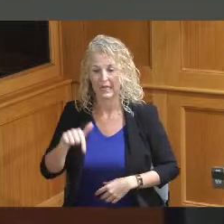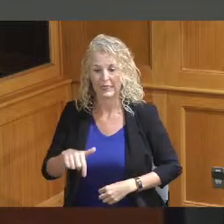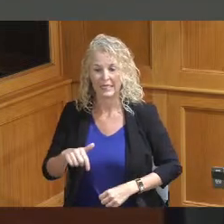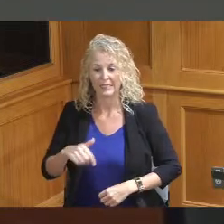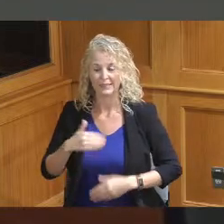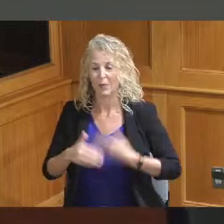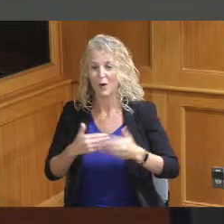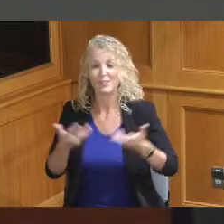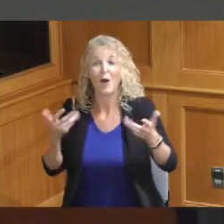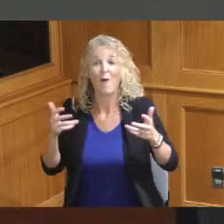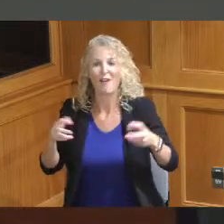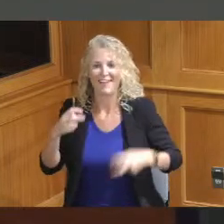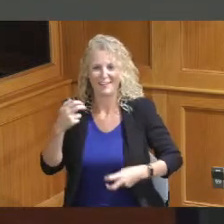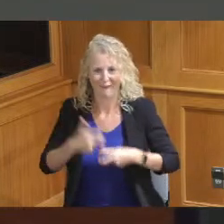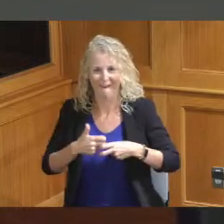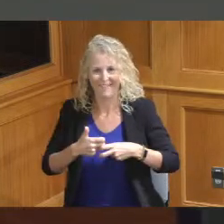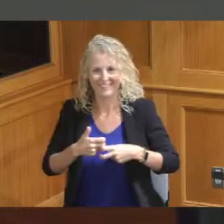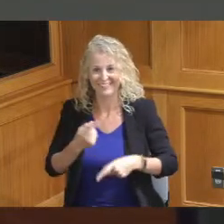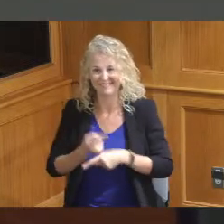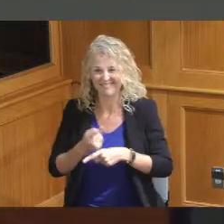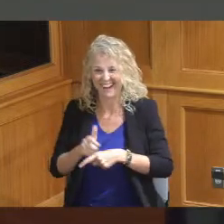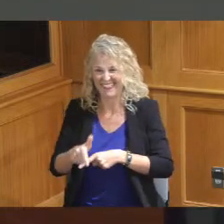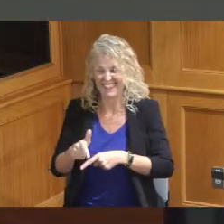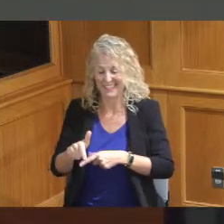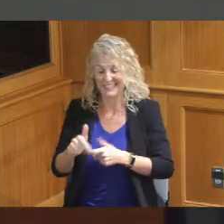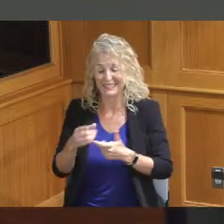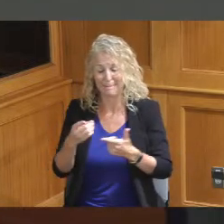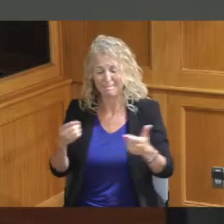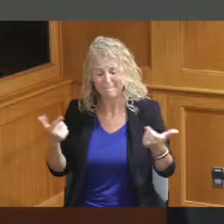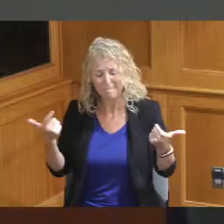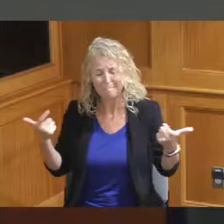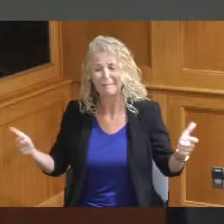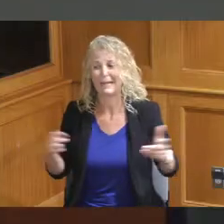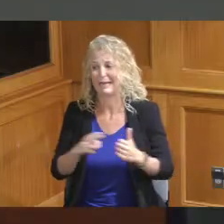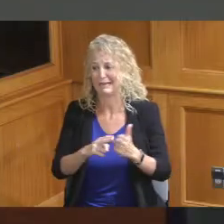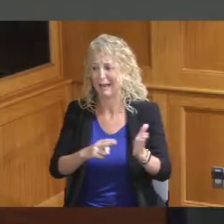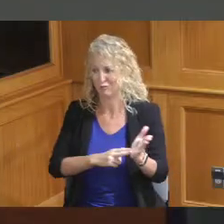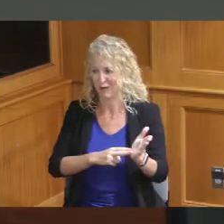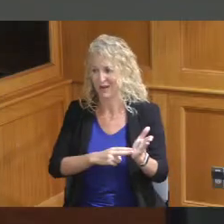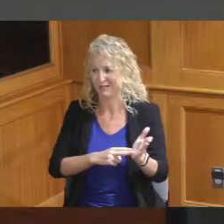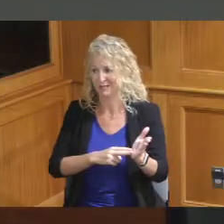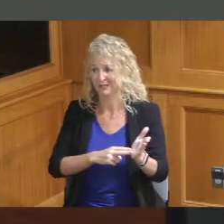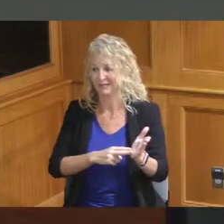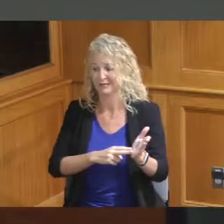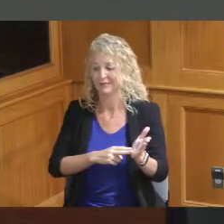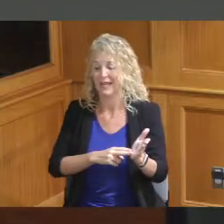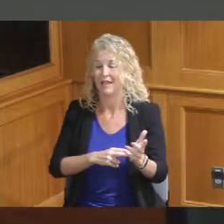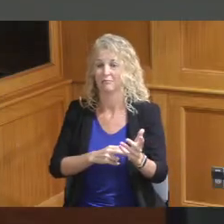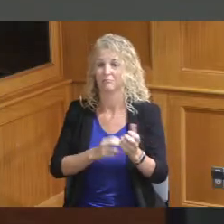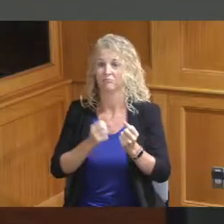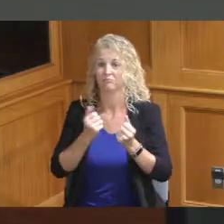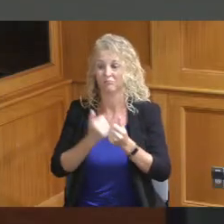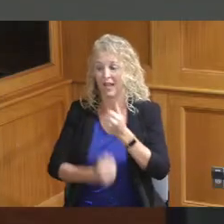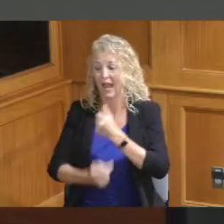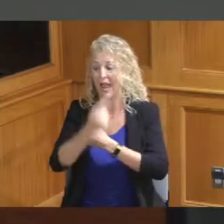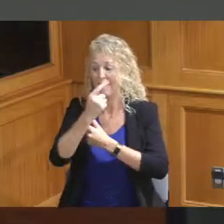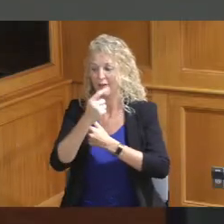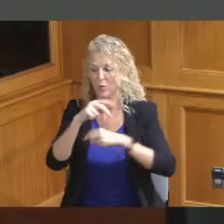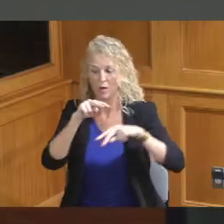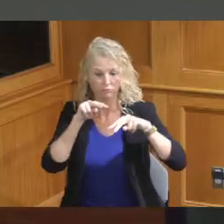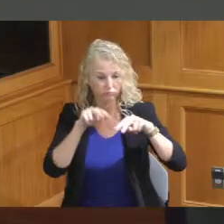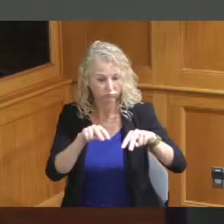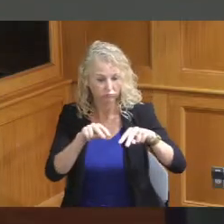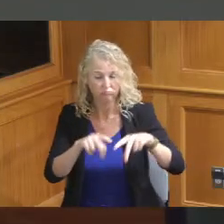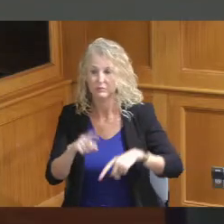itself to negotiate a deal of this magnitude and with this degree of public spotlight. But I think this board